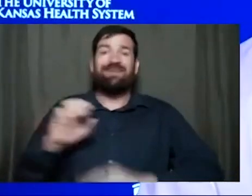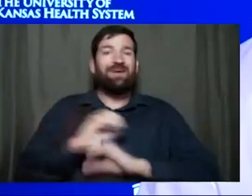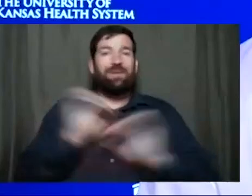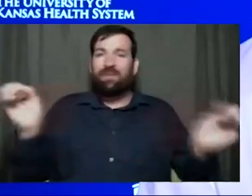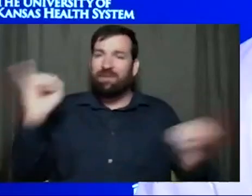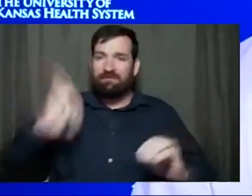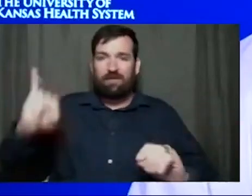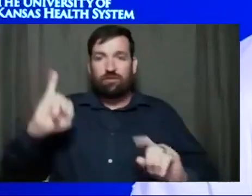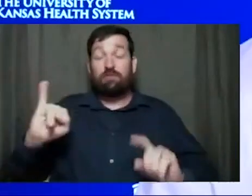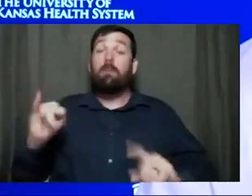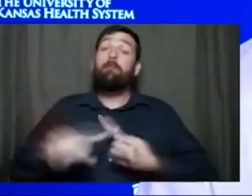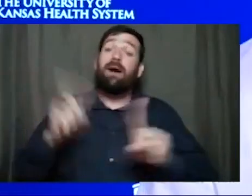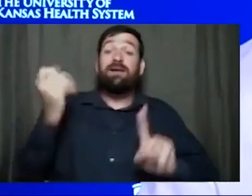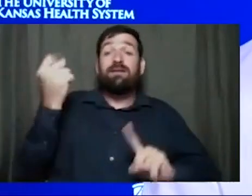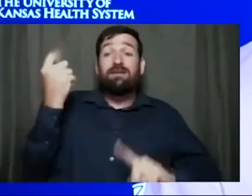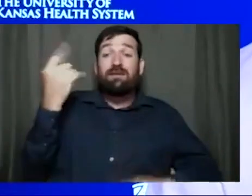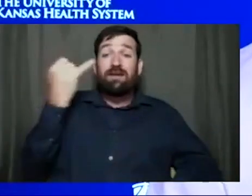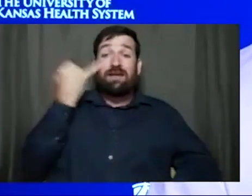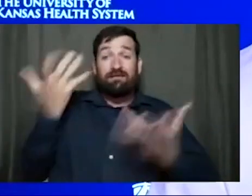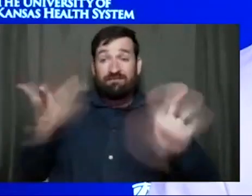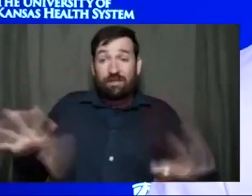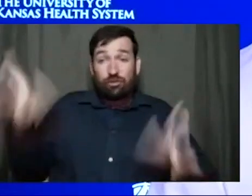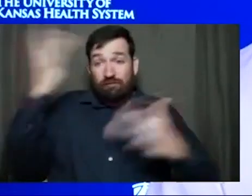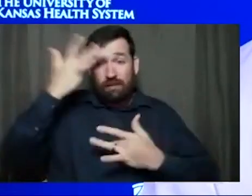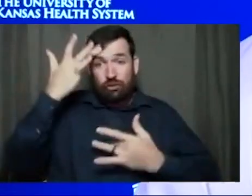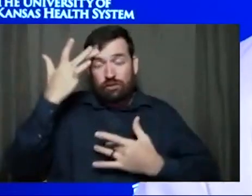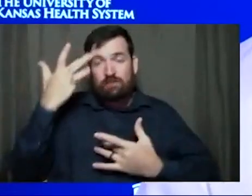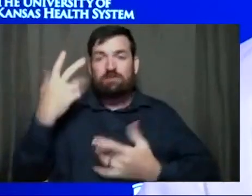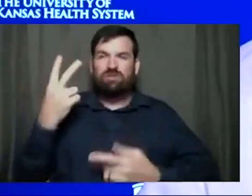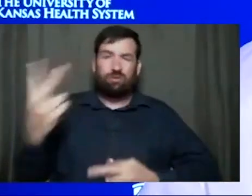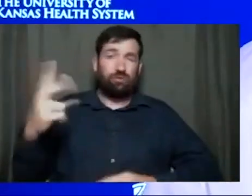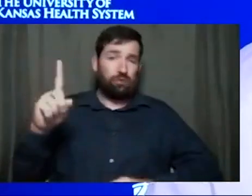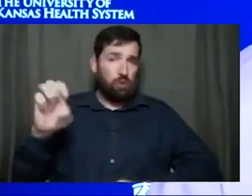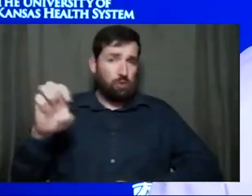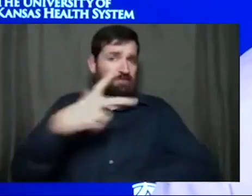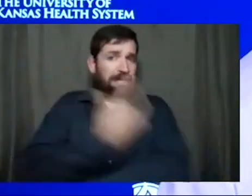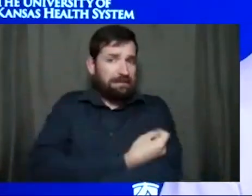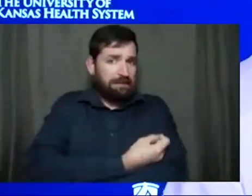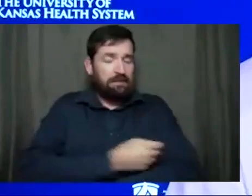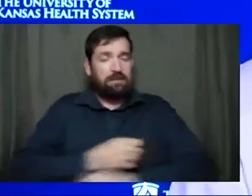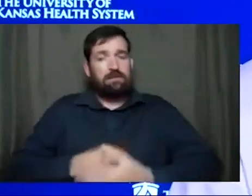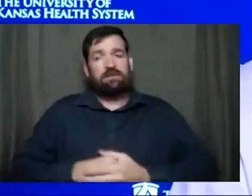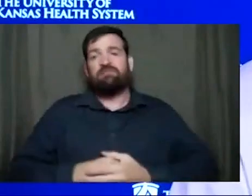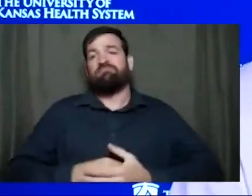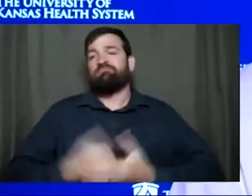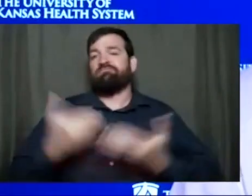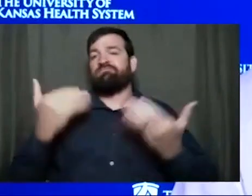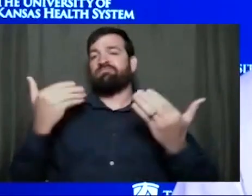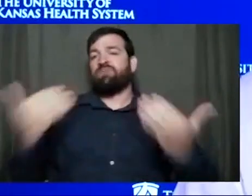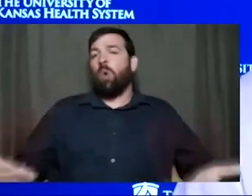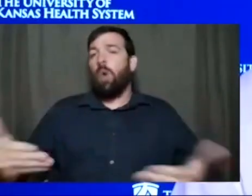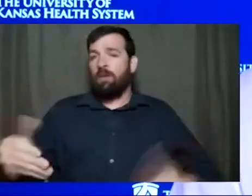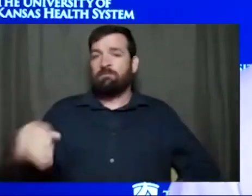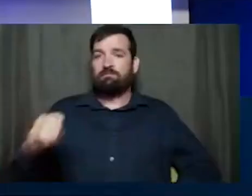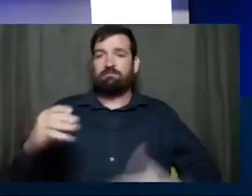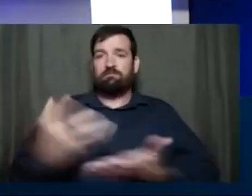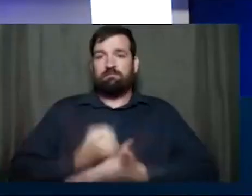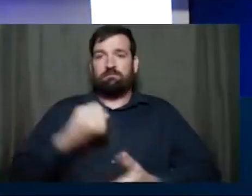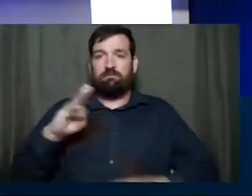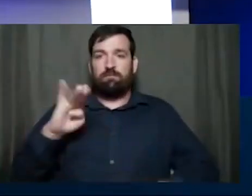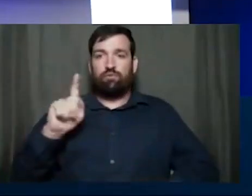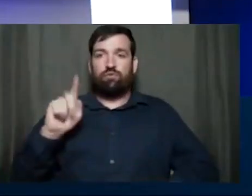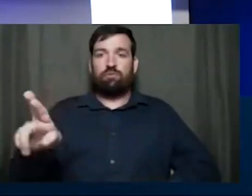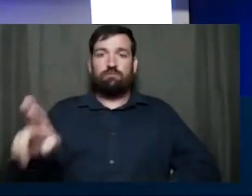were infected, did get your 2 doses of vaccine, you should probably still go ahead and get that booster dose as well. Your